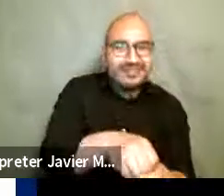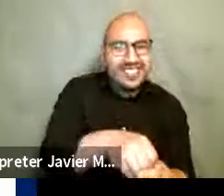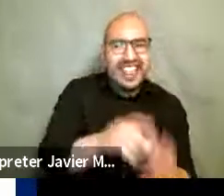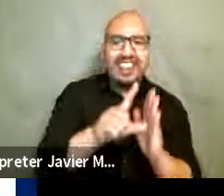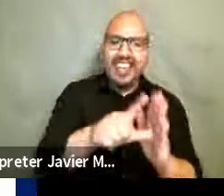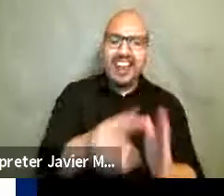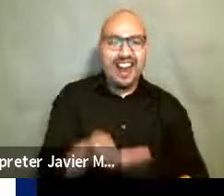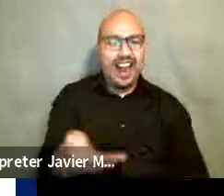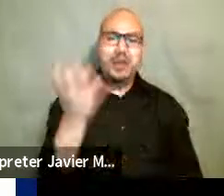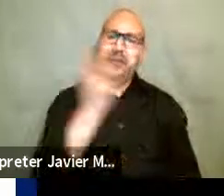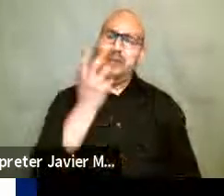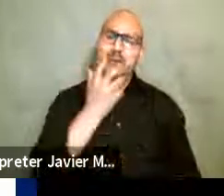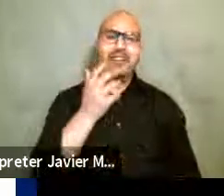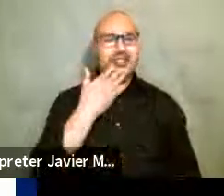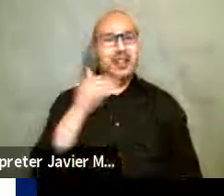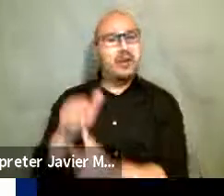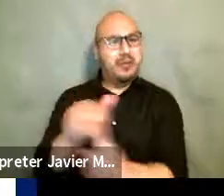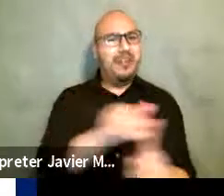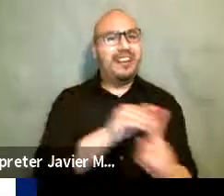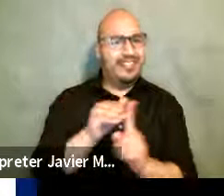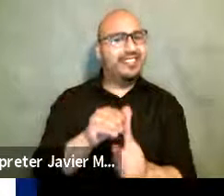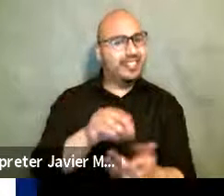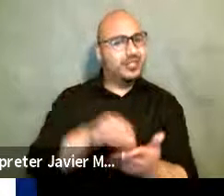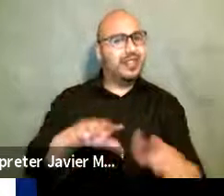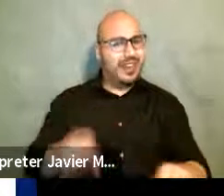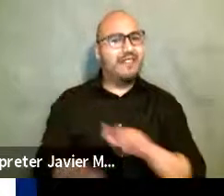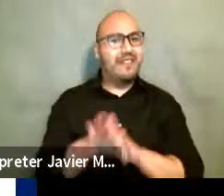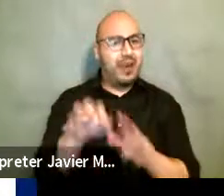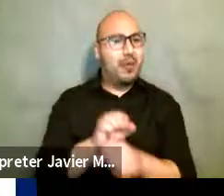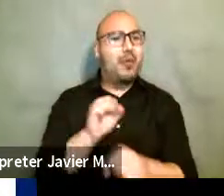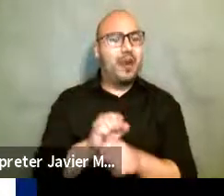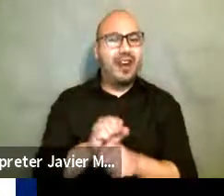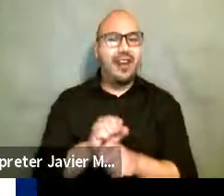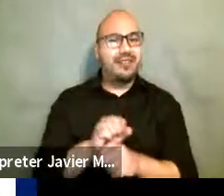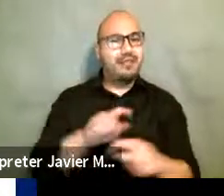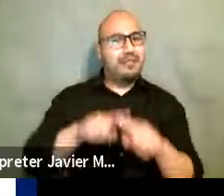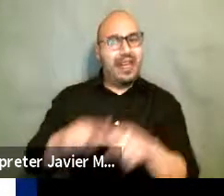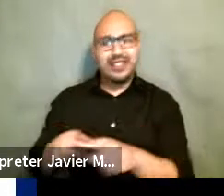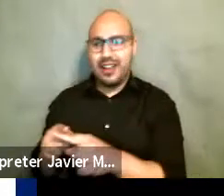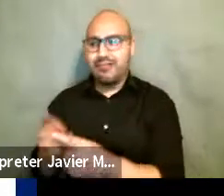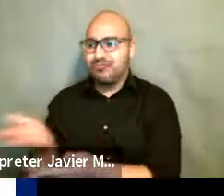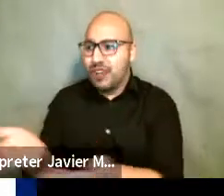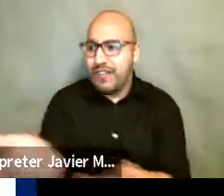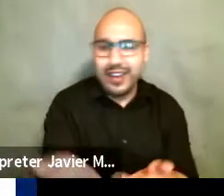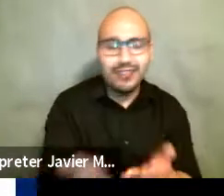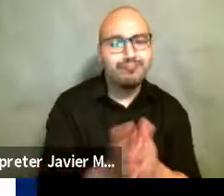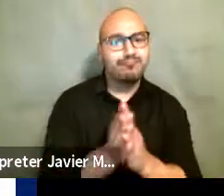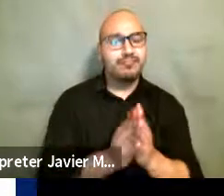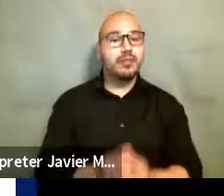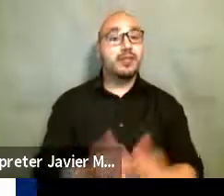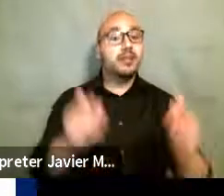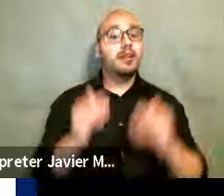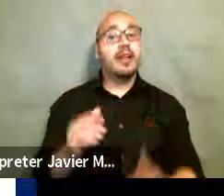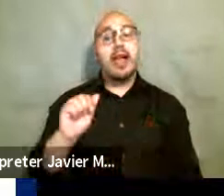good reminder that students can find work through the passions of serving others. Up next, we're going to be hearing from